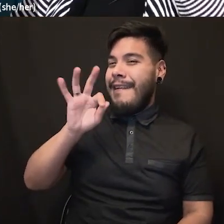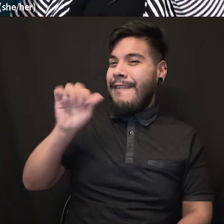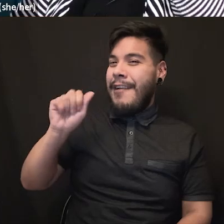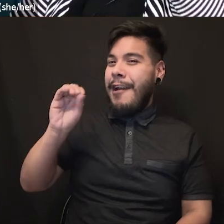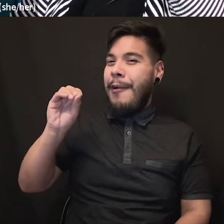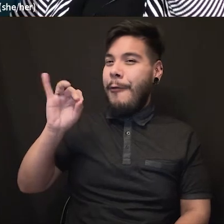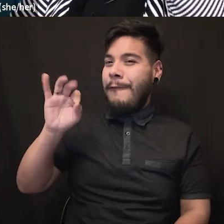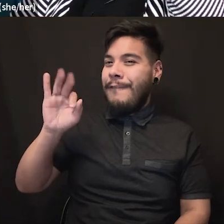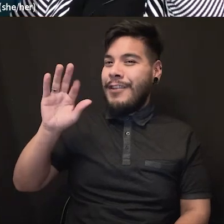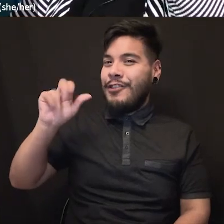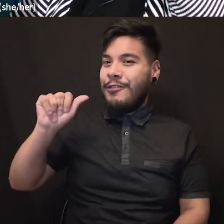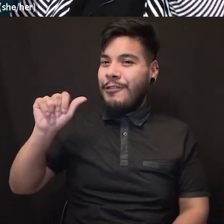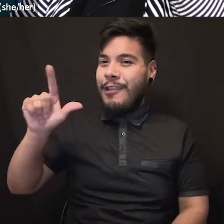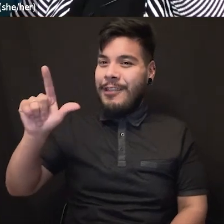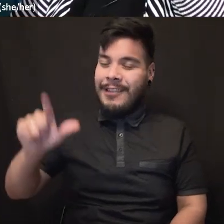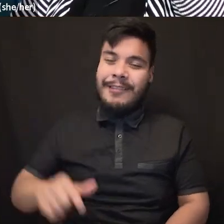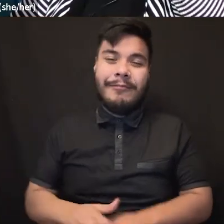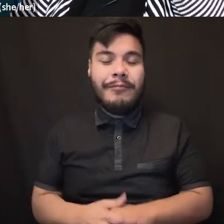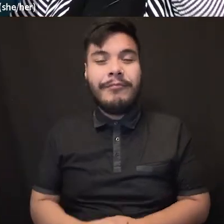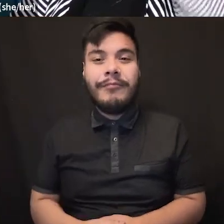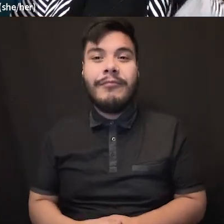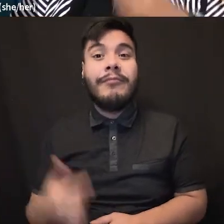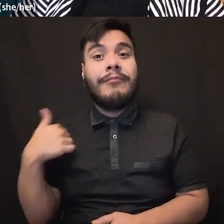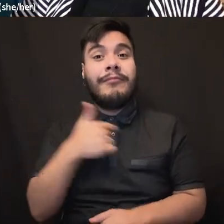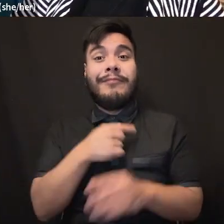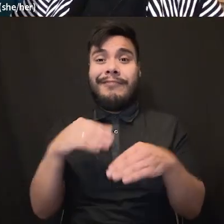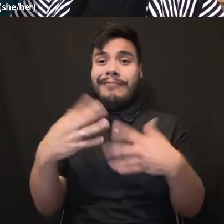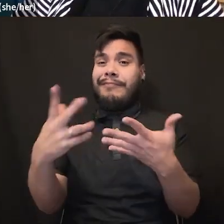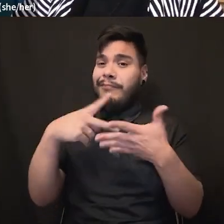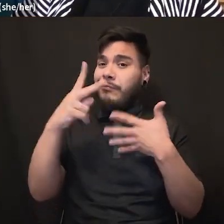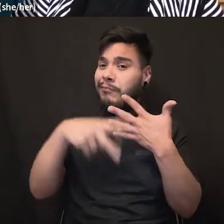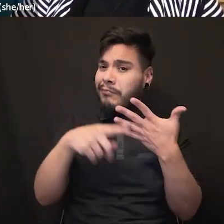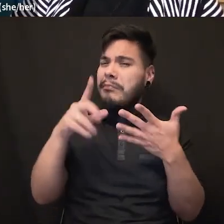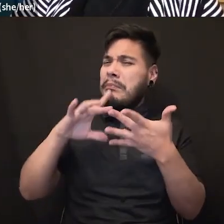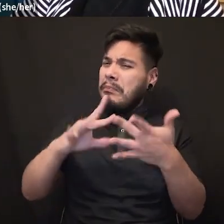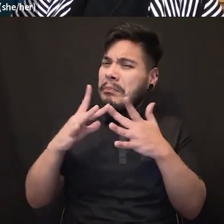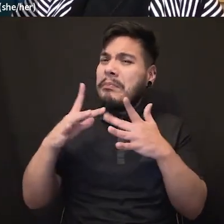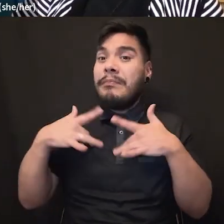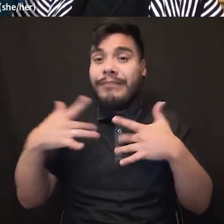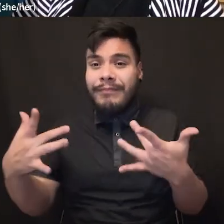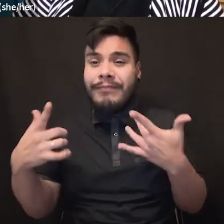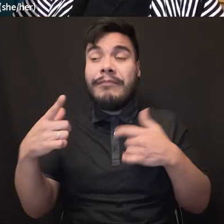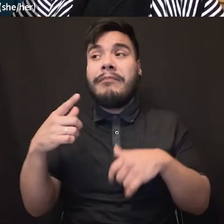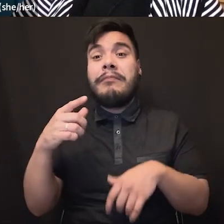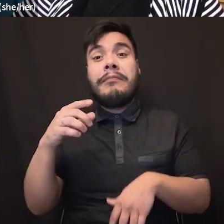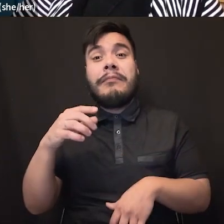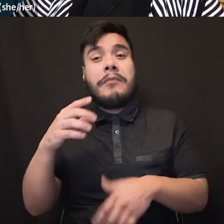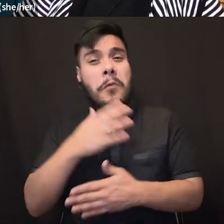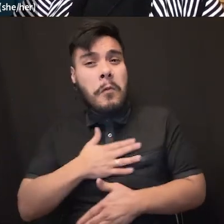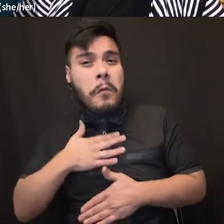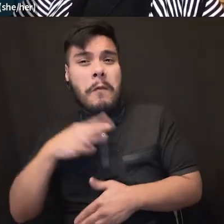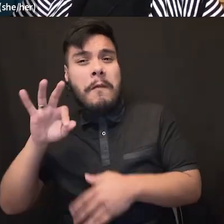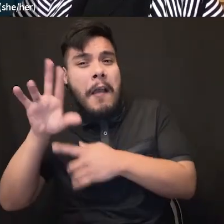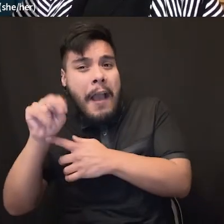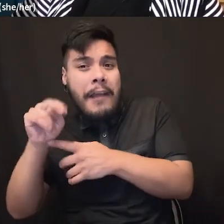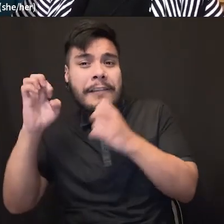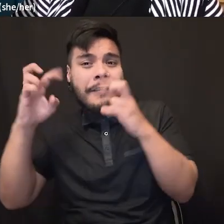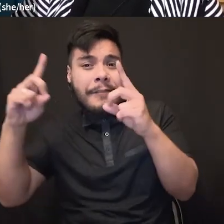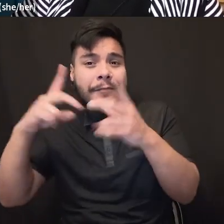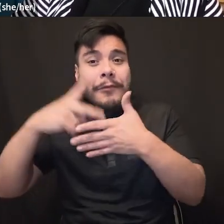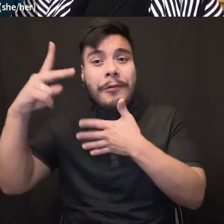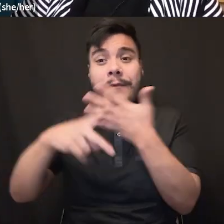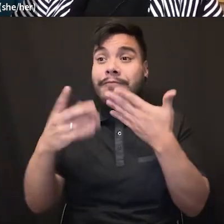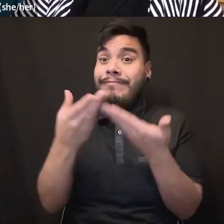And excuse me, we offer programs like this, virtual events like this, other kinds of fun and educational programs to